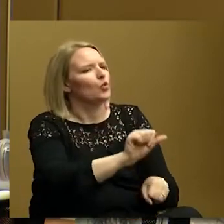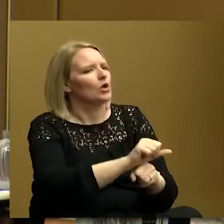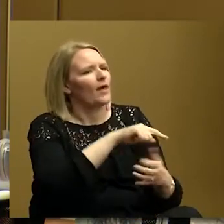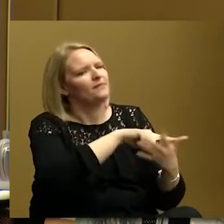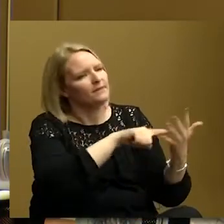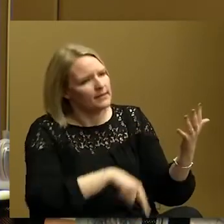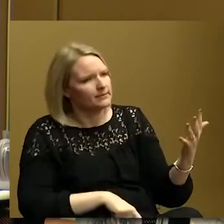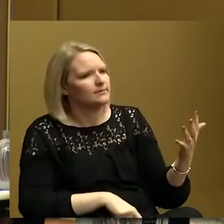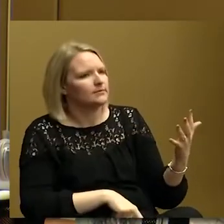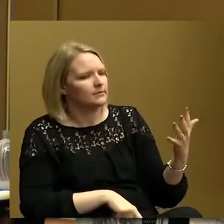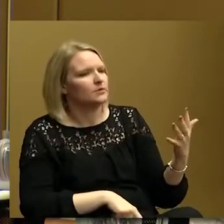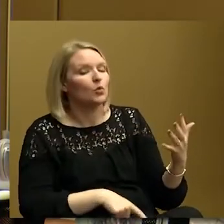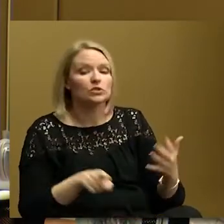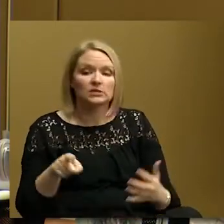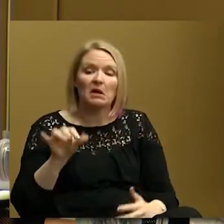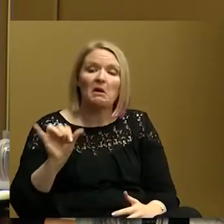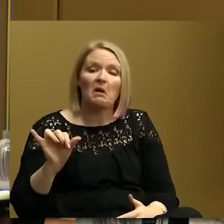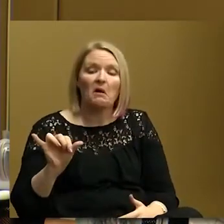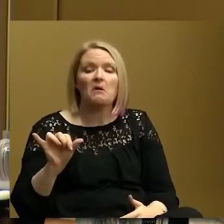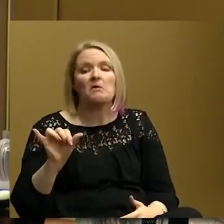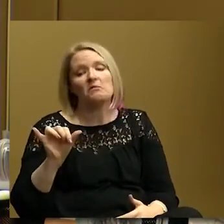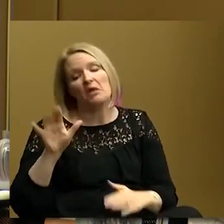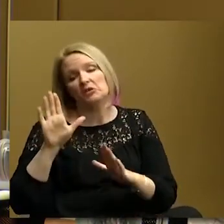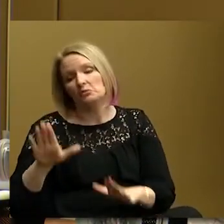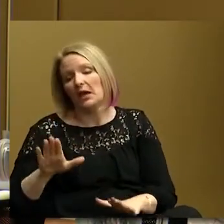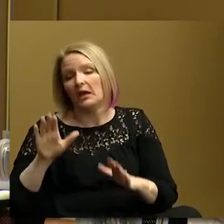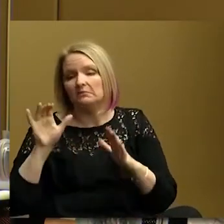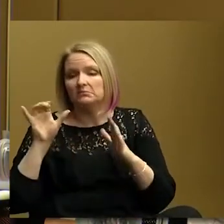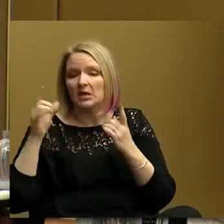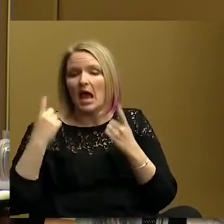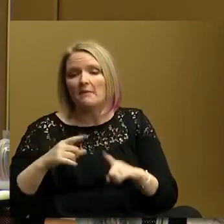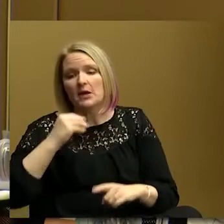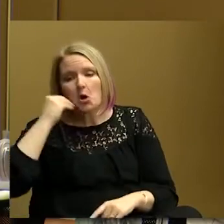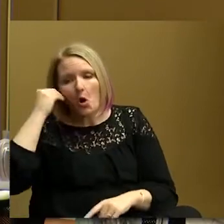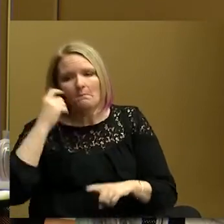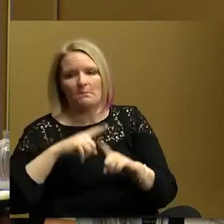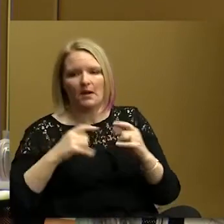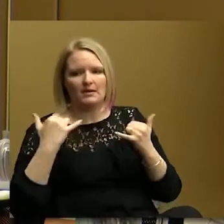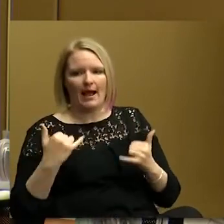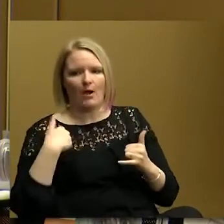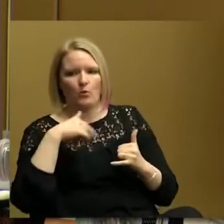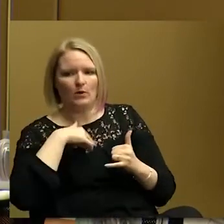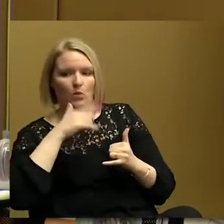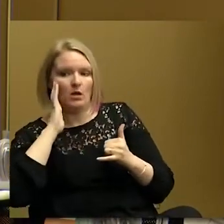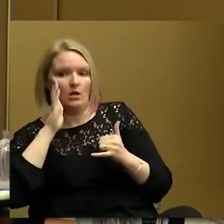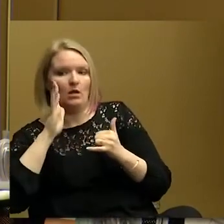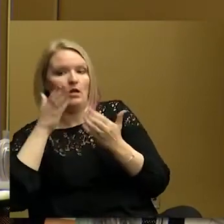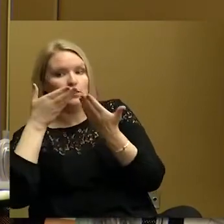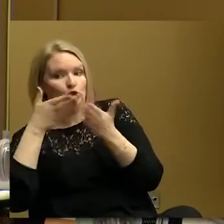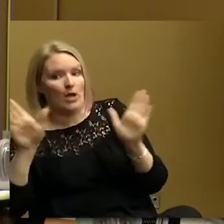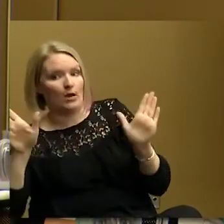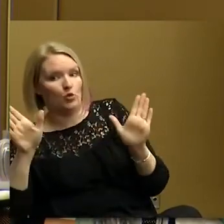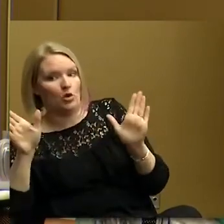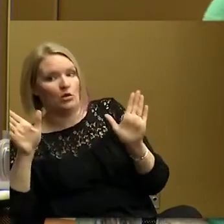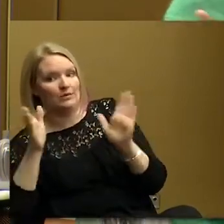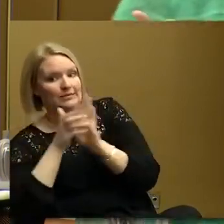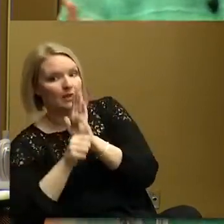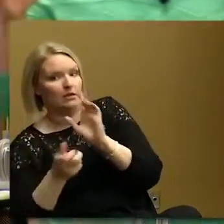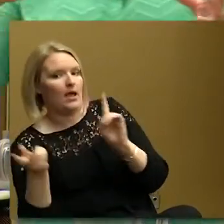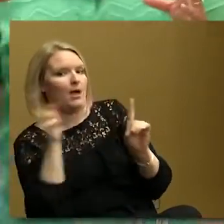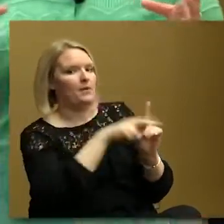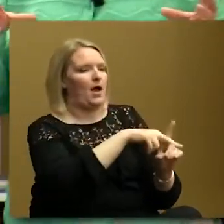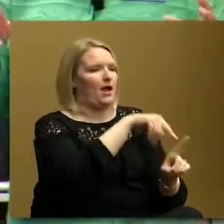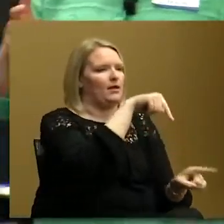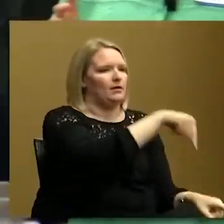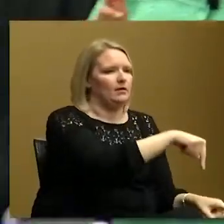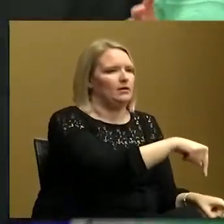we can just go with, oh, that's great. Now we're going to work on generalizing those skills to all the settings he's in or she's in. Because